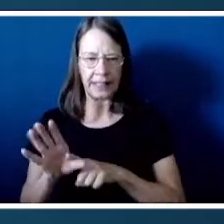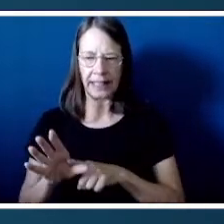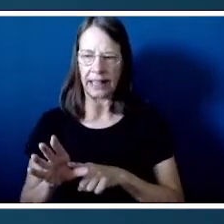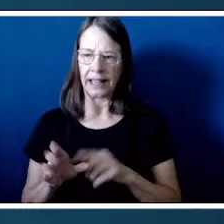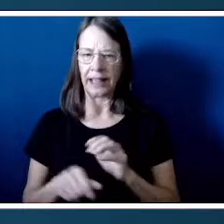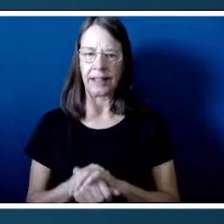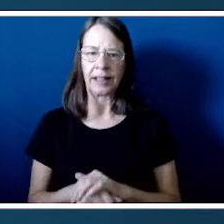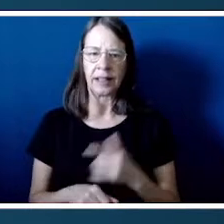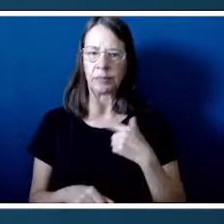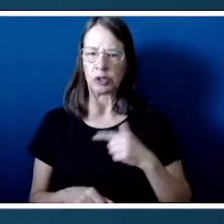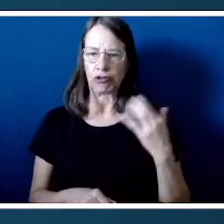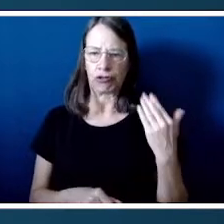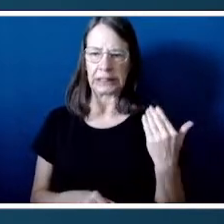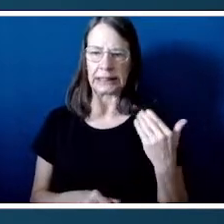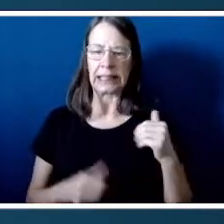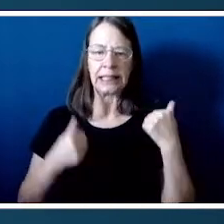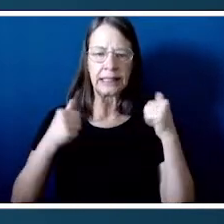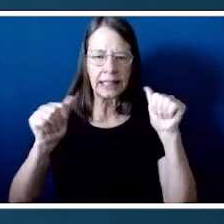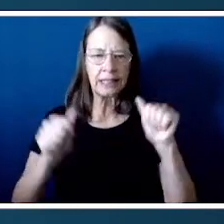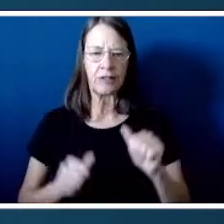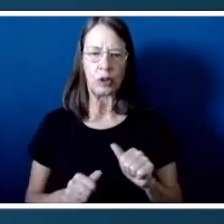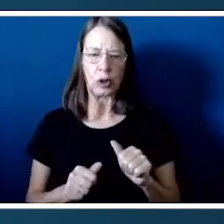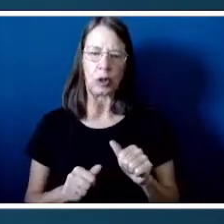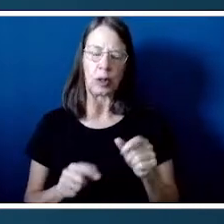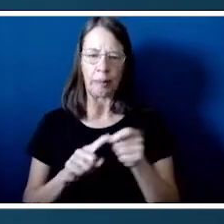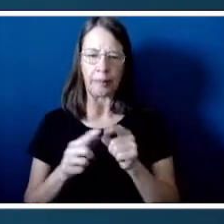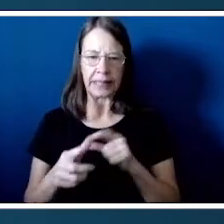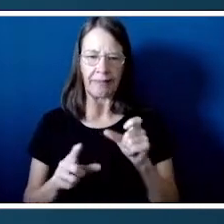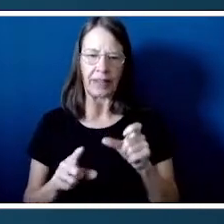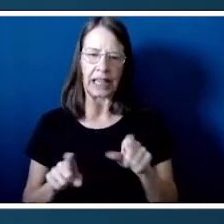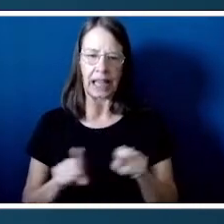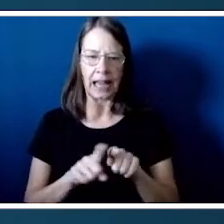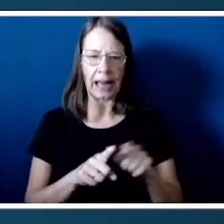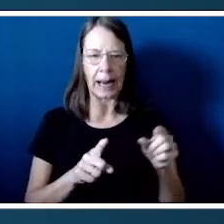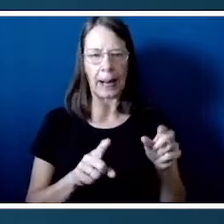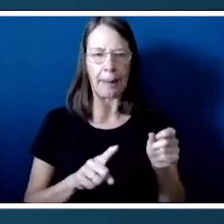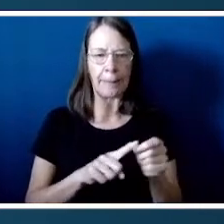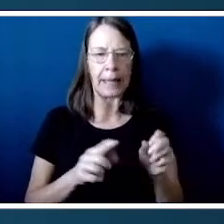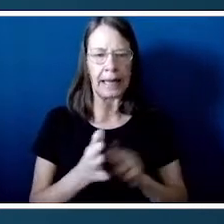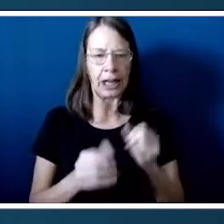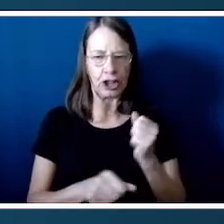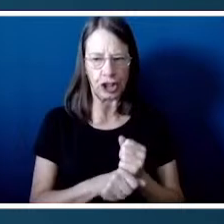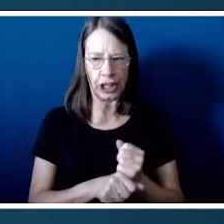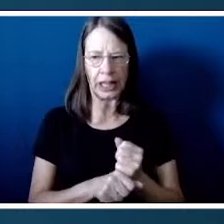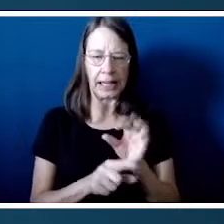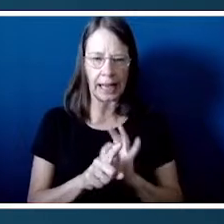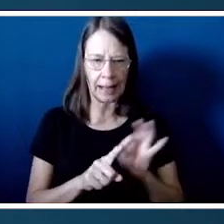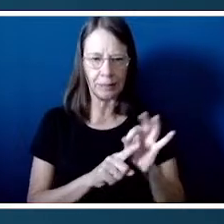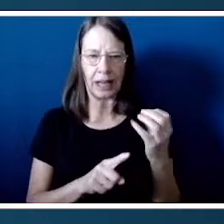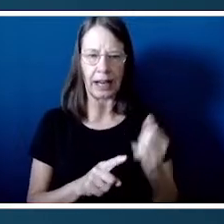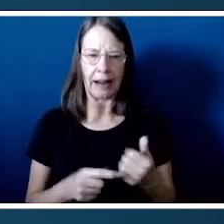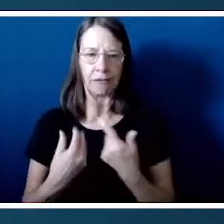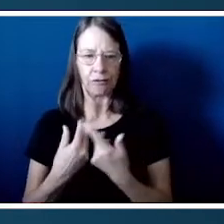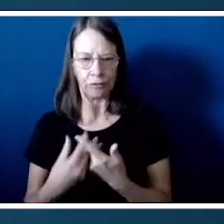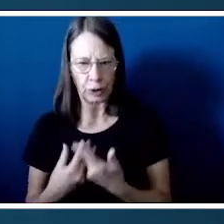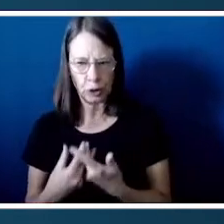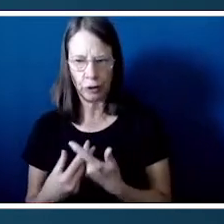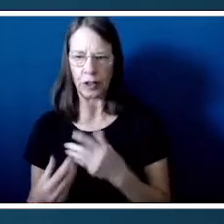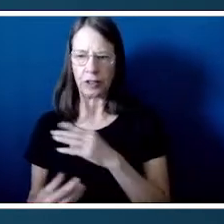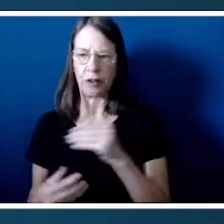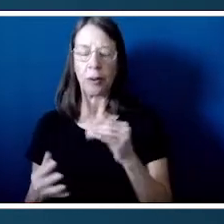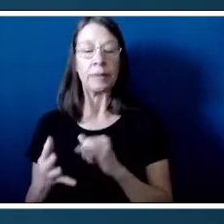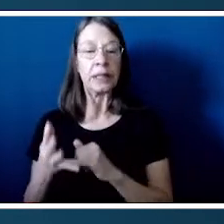PNG updates, delivered in collaboration with the University of the South Pacific and the University of PNG, the